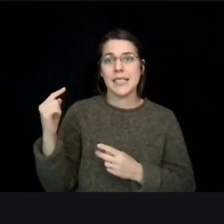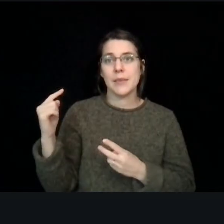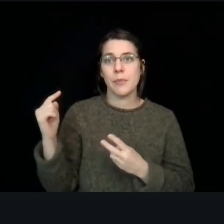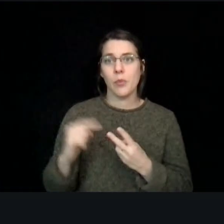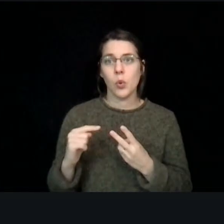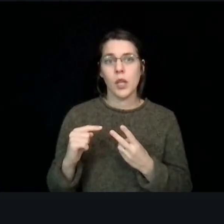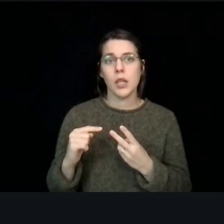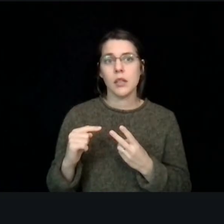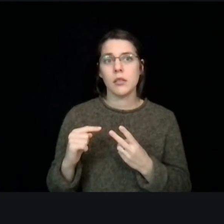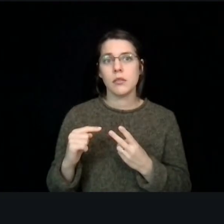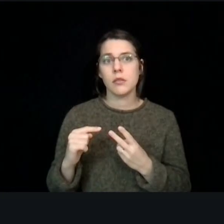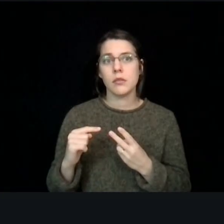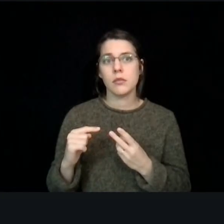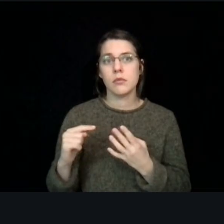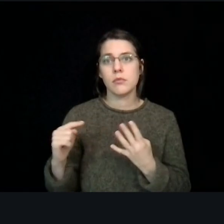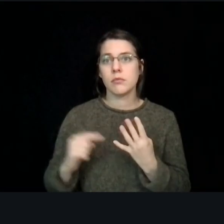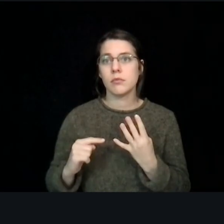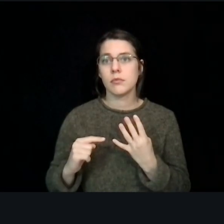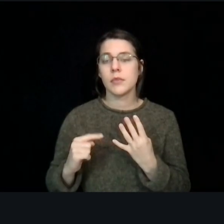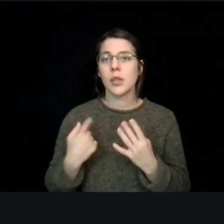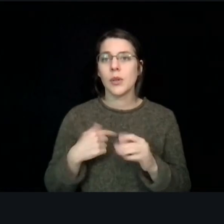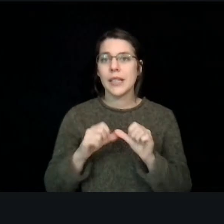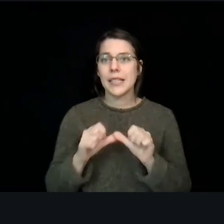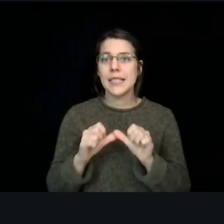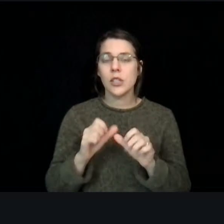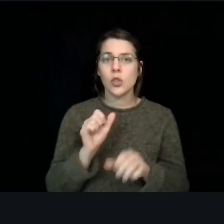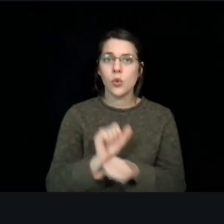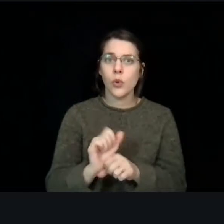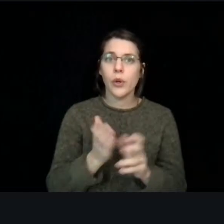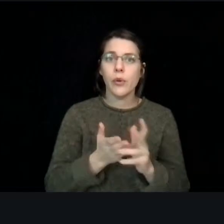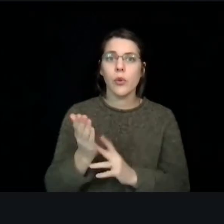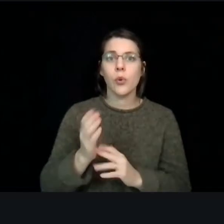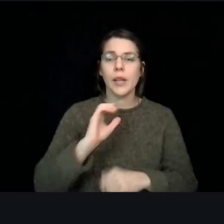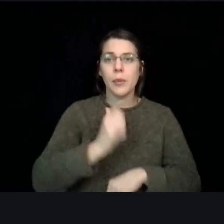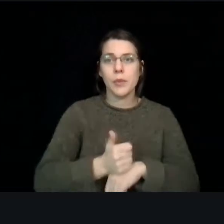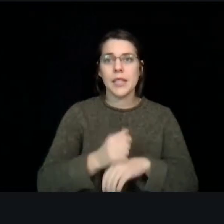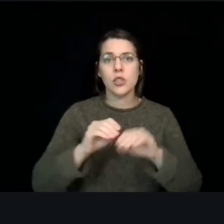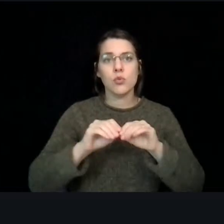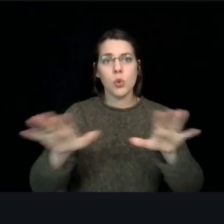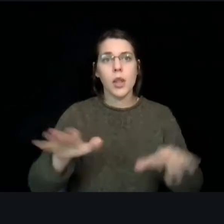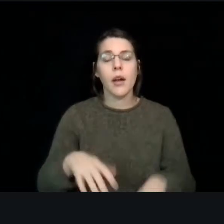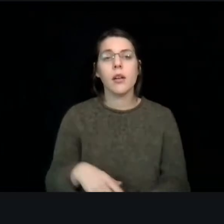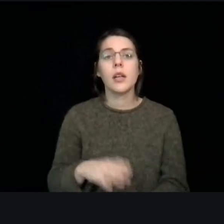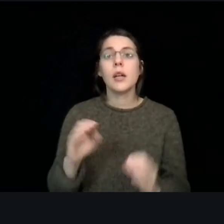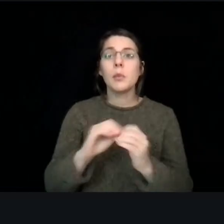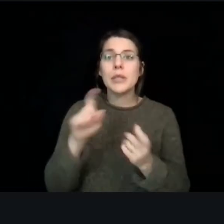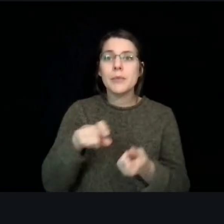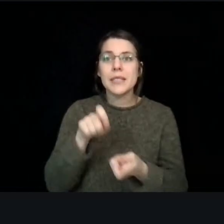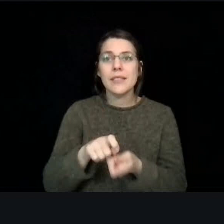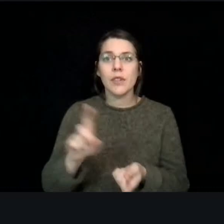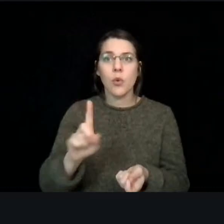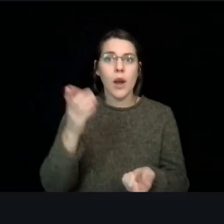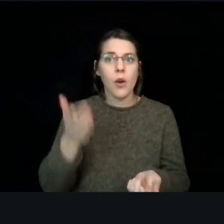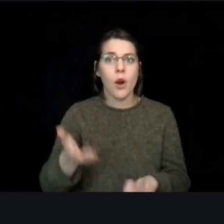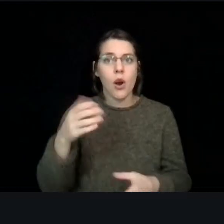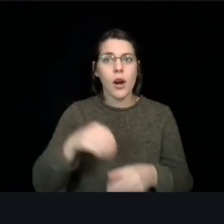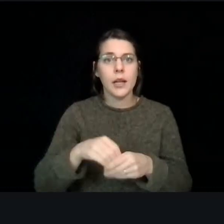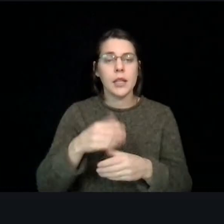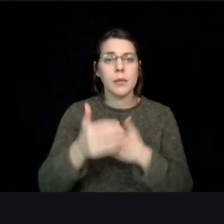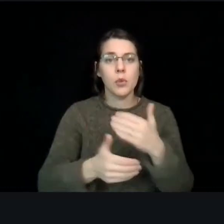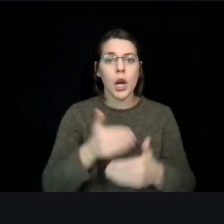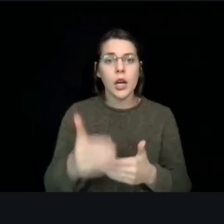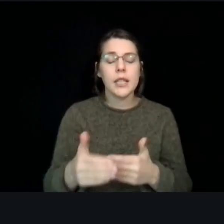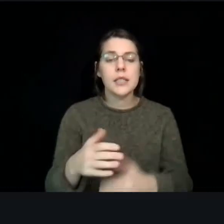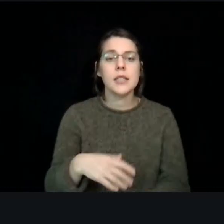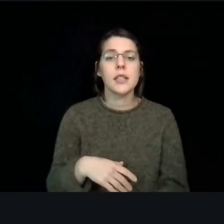through that implementation and rollout. More specifically, where we are in terms of progress, we are deploying the